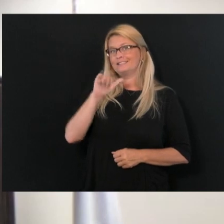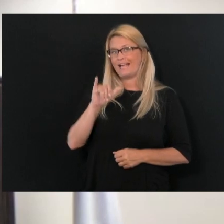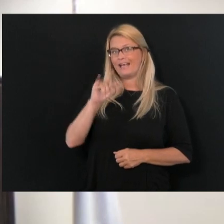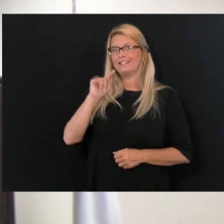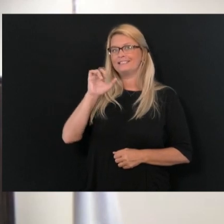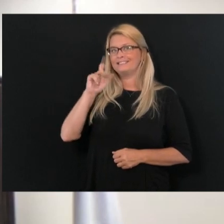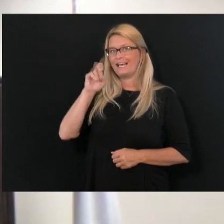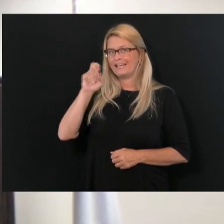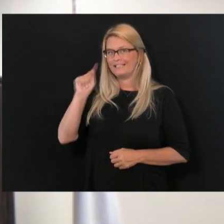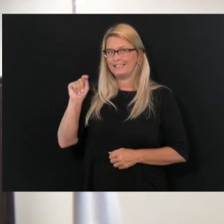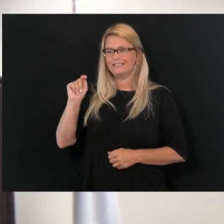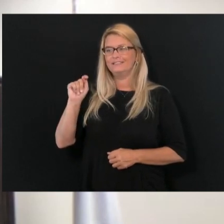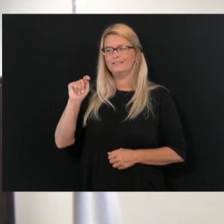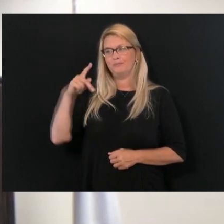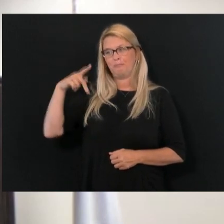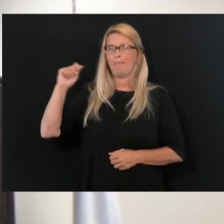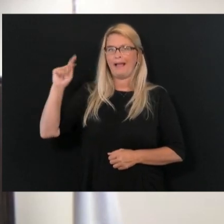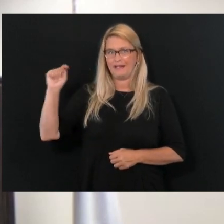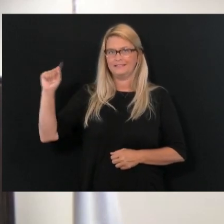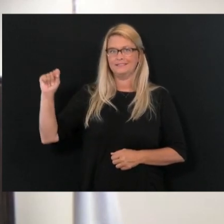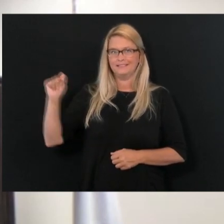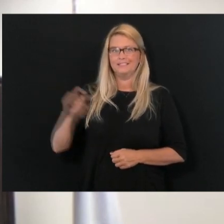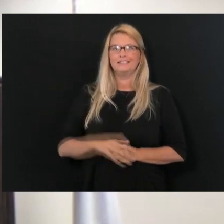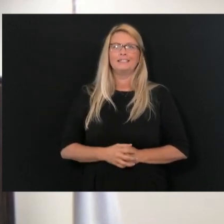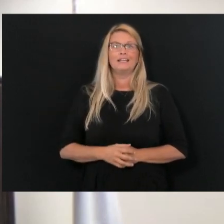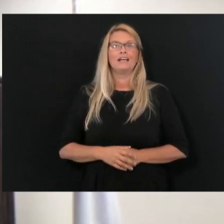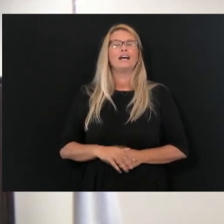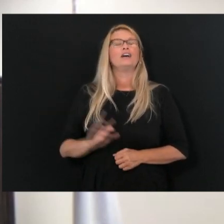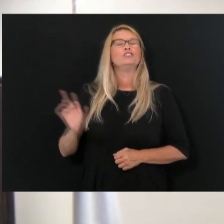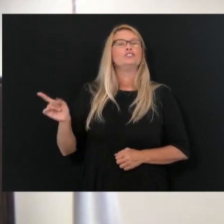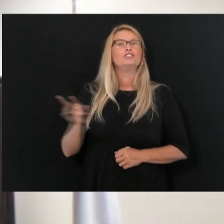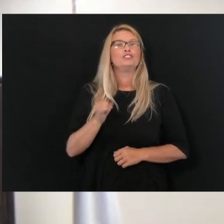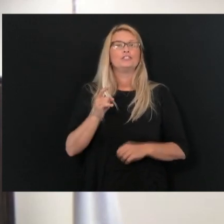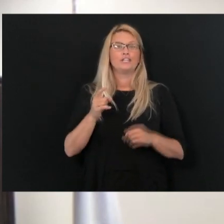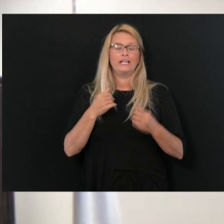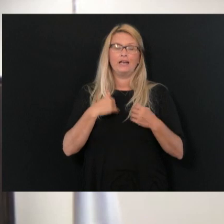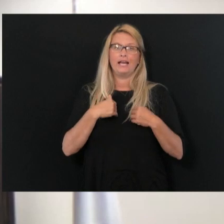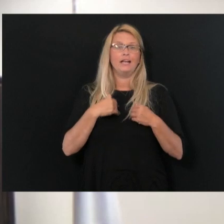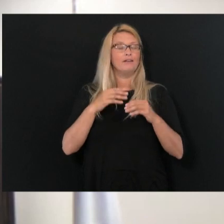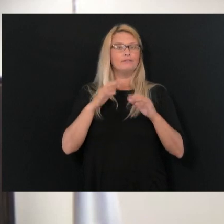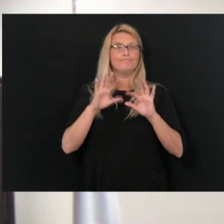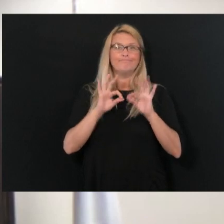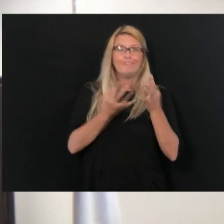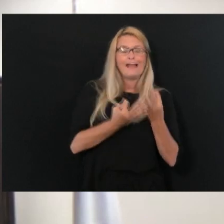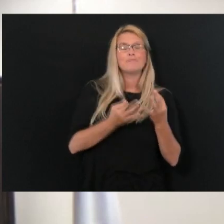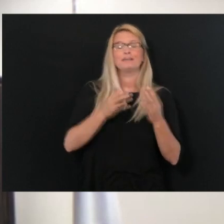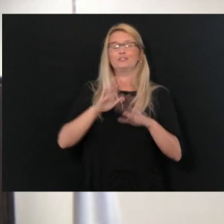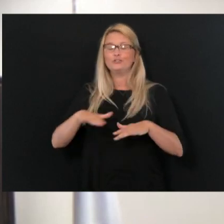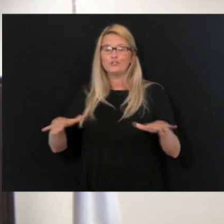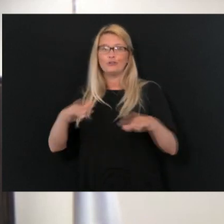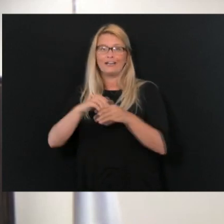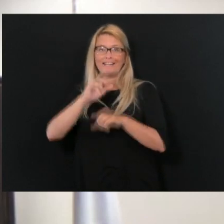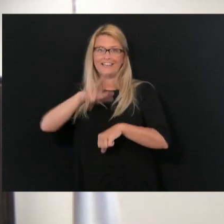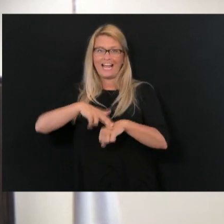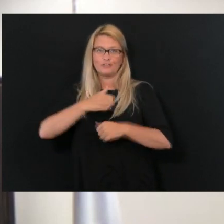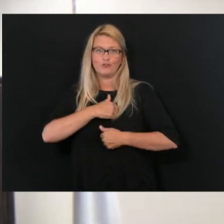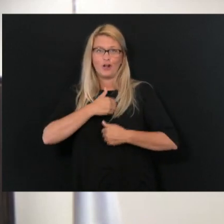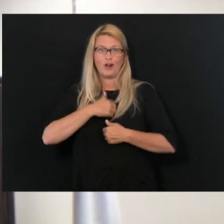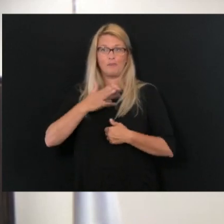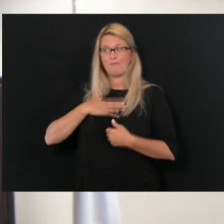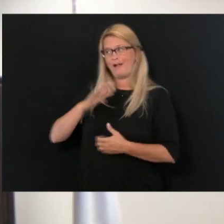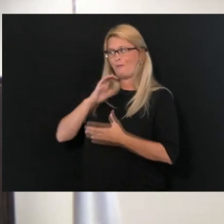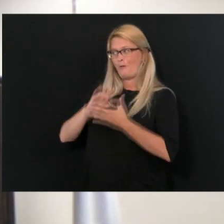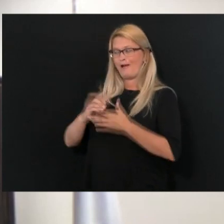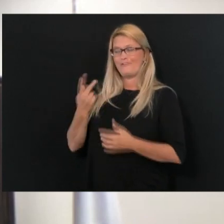tireless advocate for families and children in the National Guard. So on behalf of Amy and I and all the members of